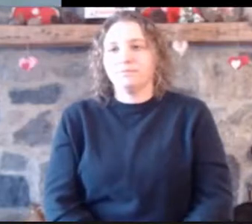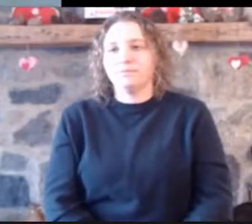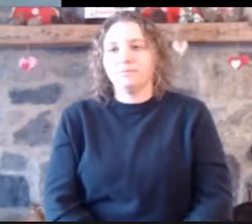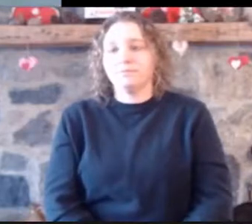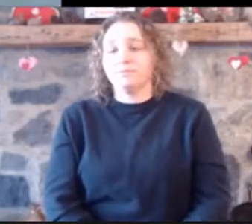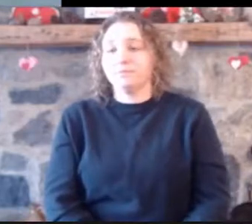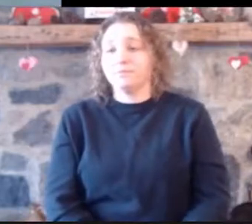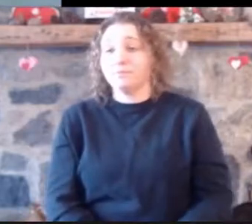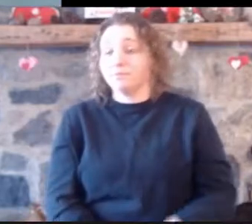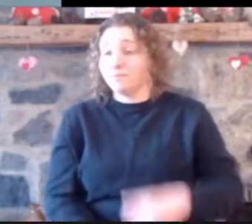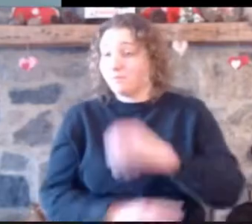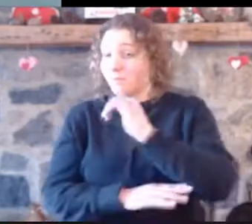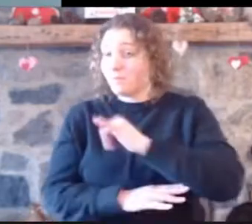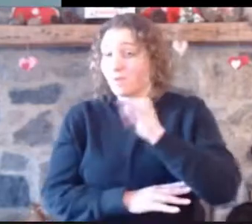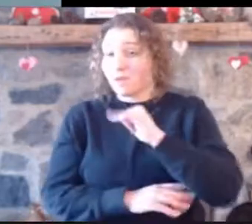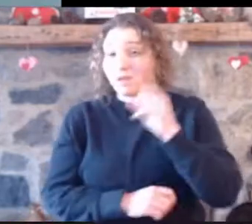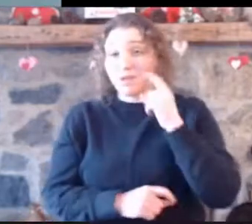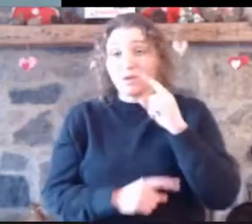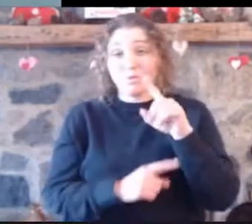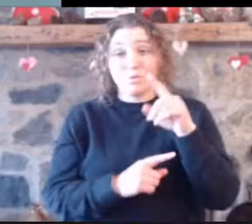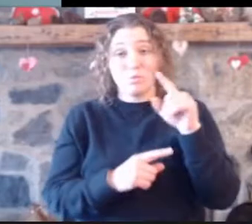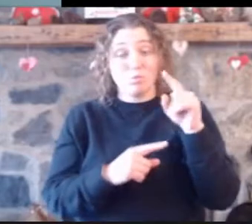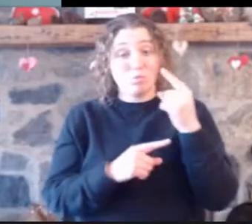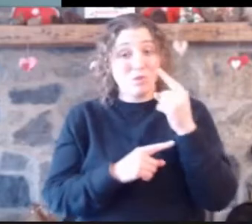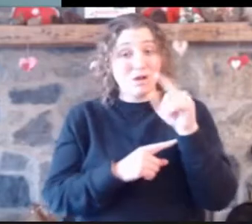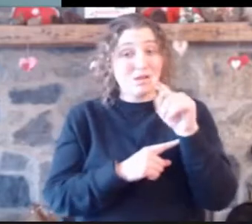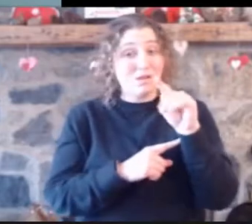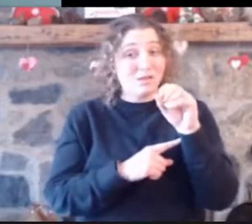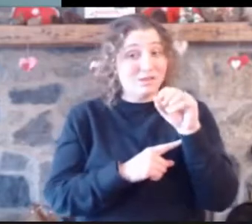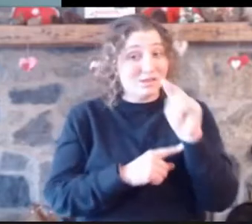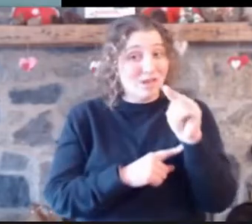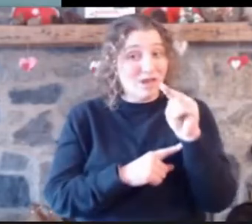Can eat a ton of herring a day this way.